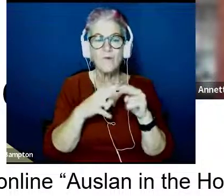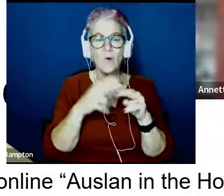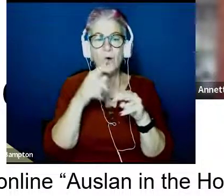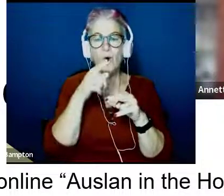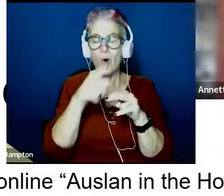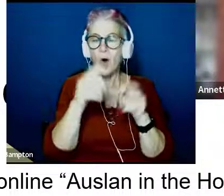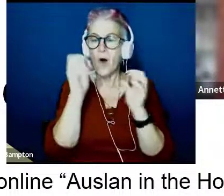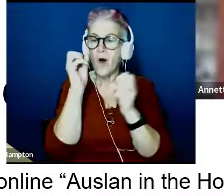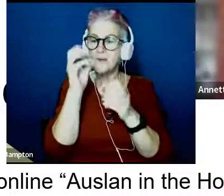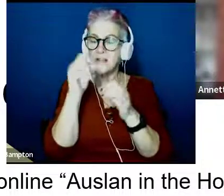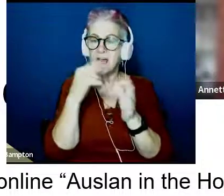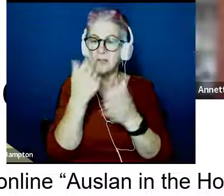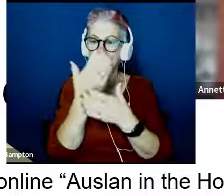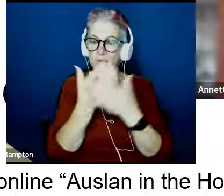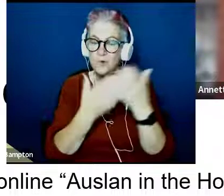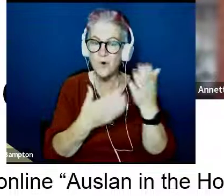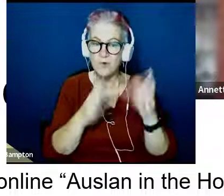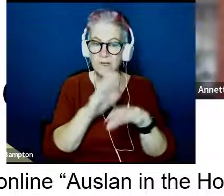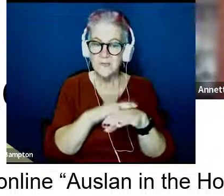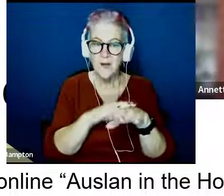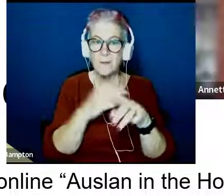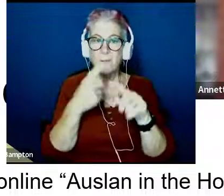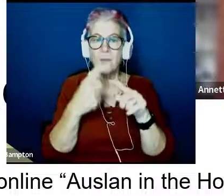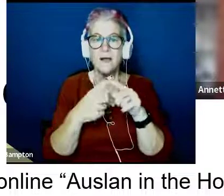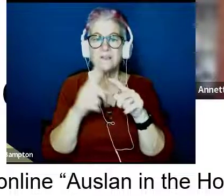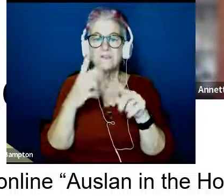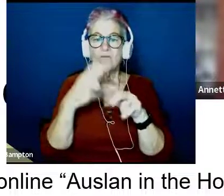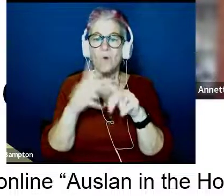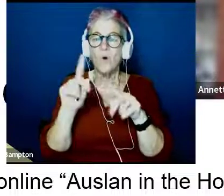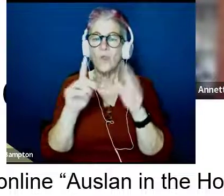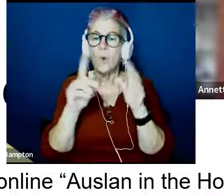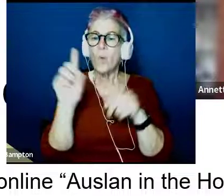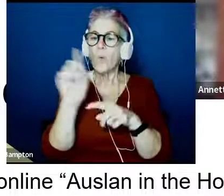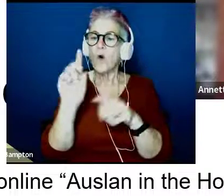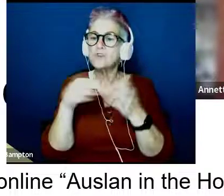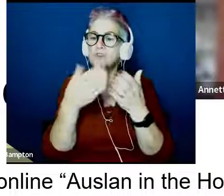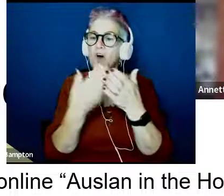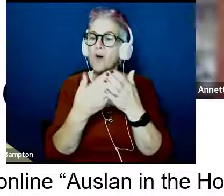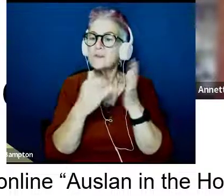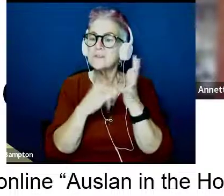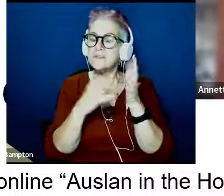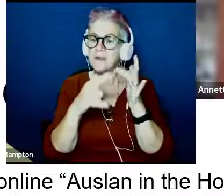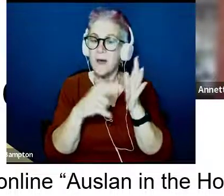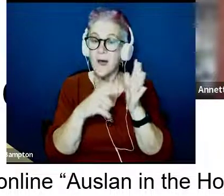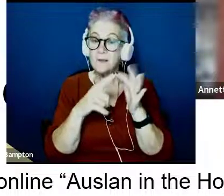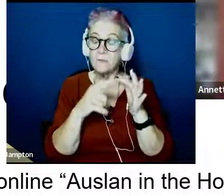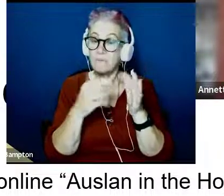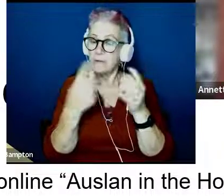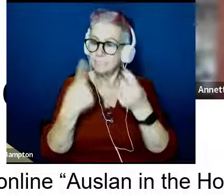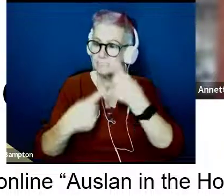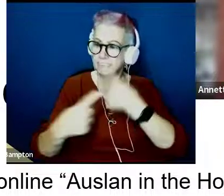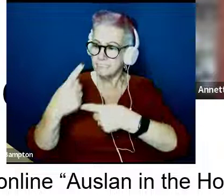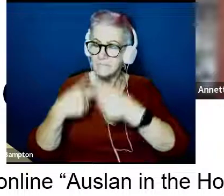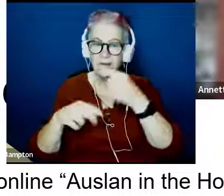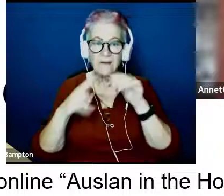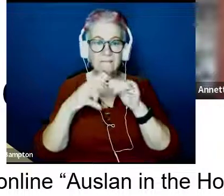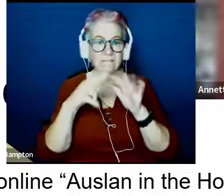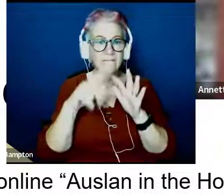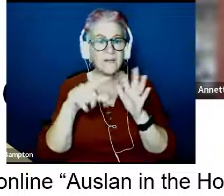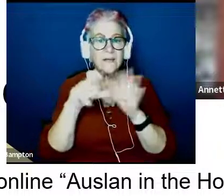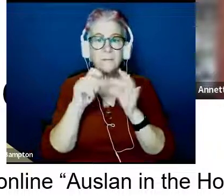channel, as well as our What's On site. We've had such great feedback from all over